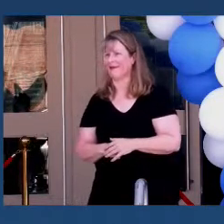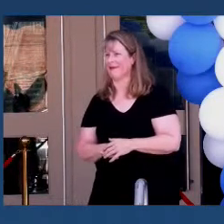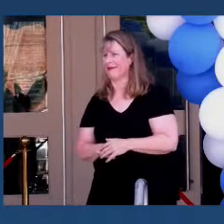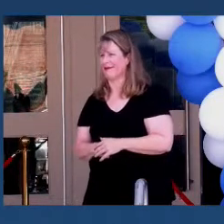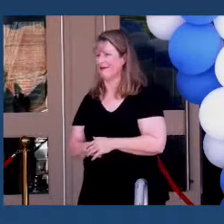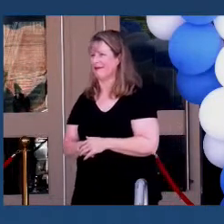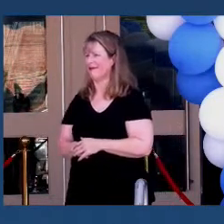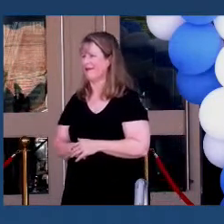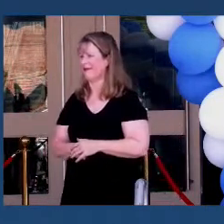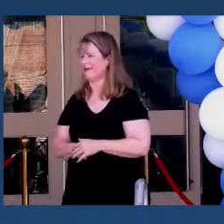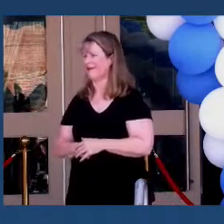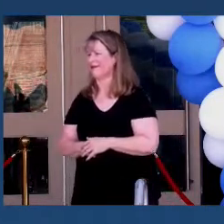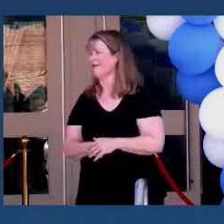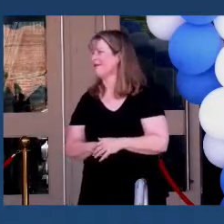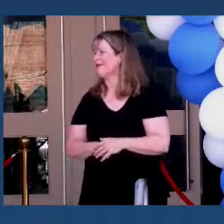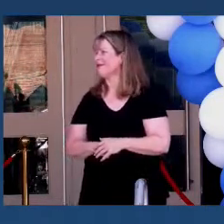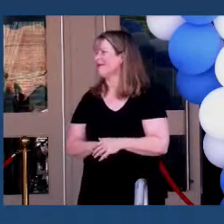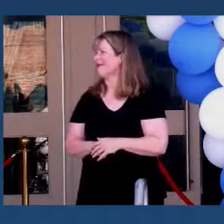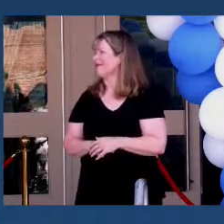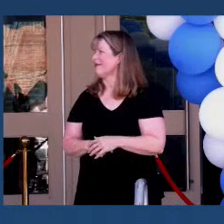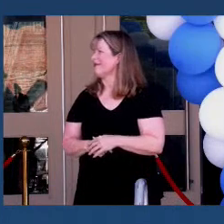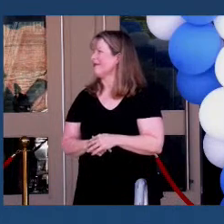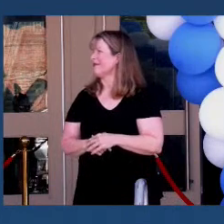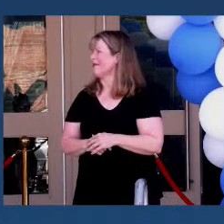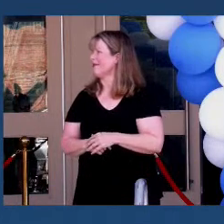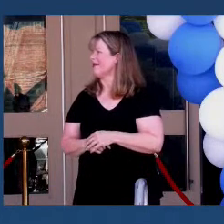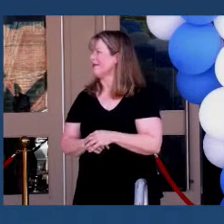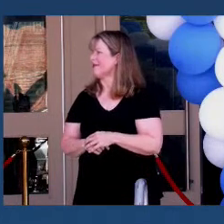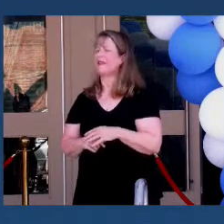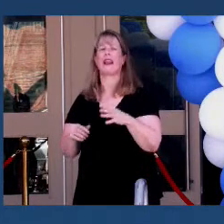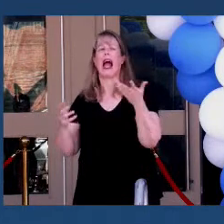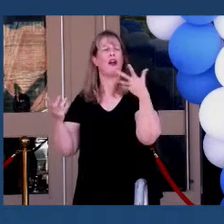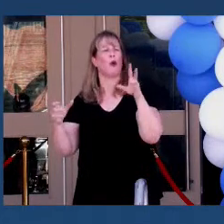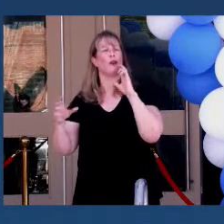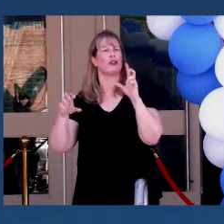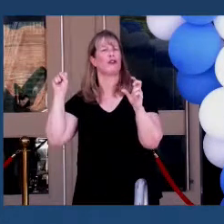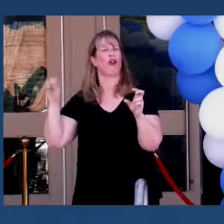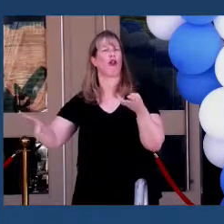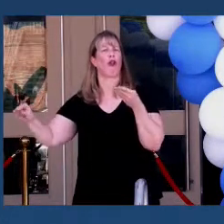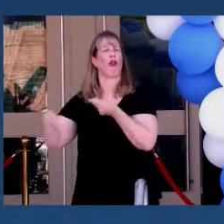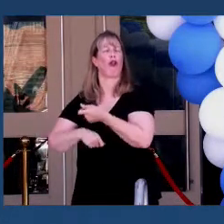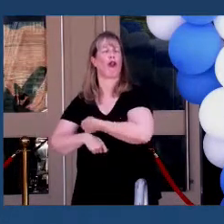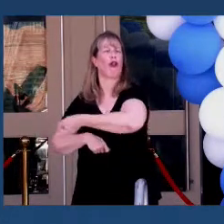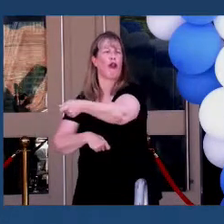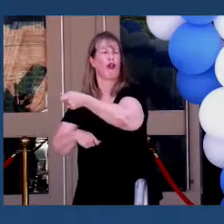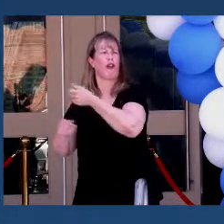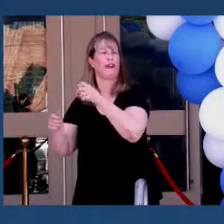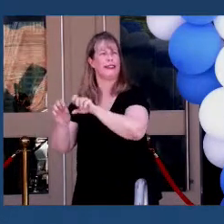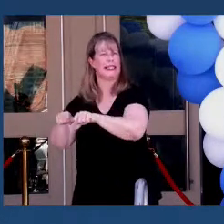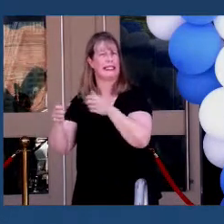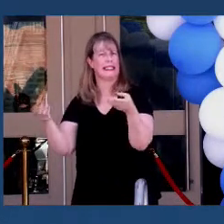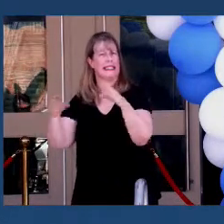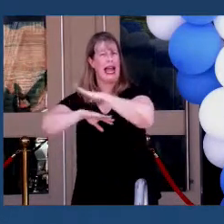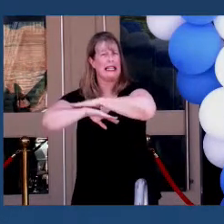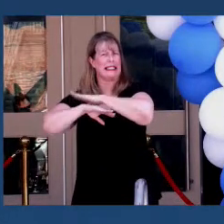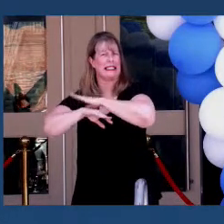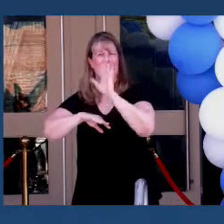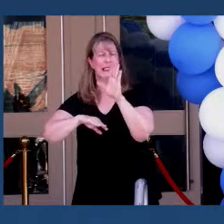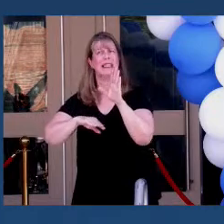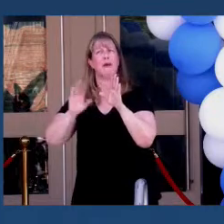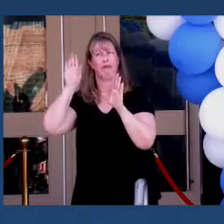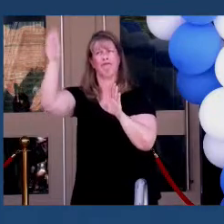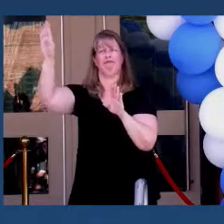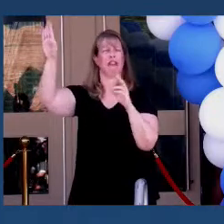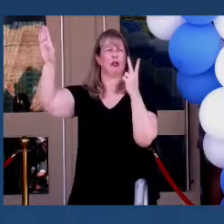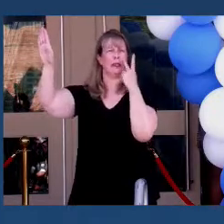All right, this tribute, and I don't want it just to be stuck somewhere in the desk. I want it on the walls as you open up, each and every one of